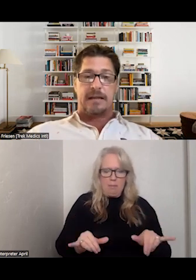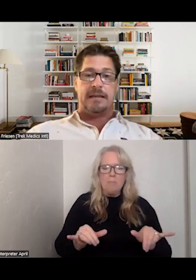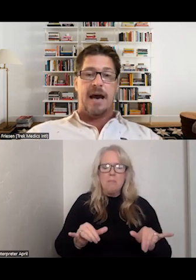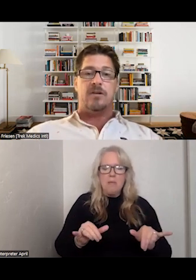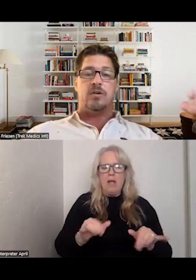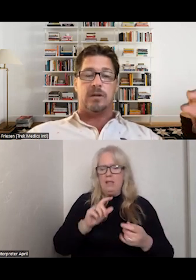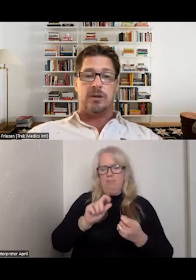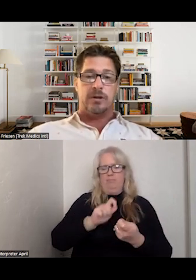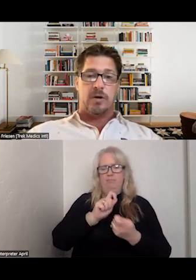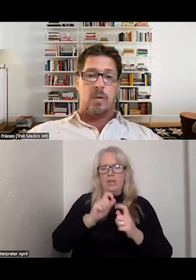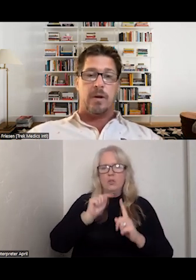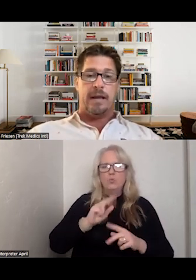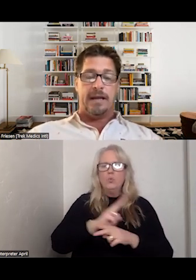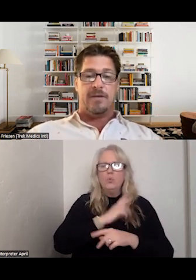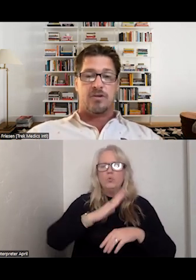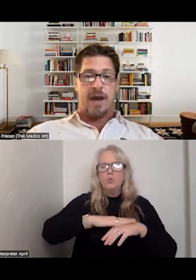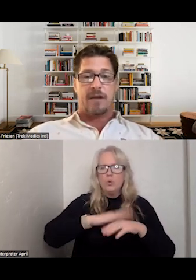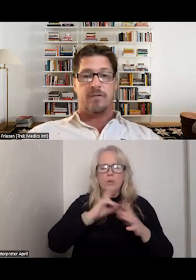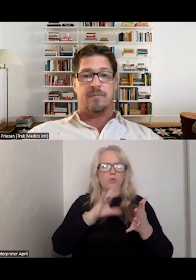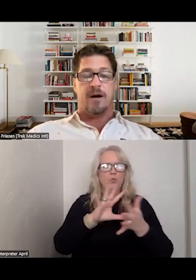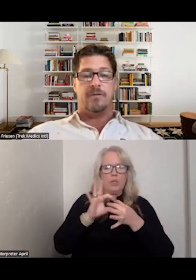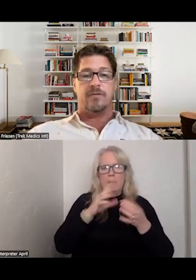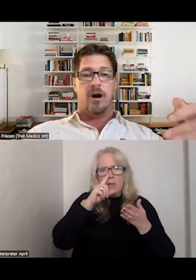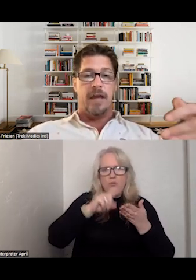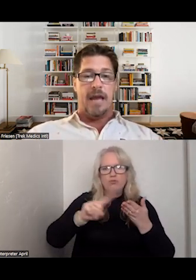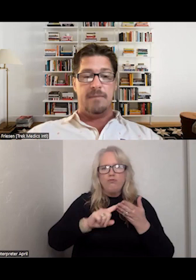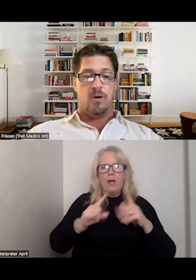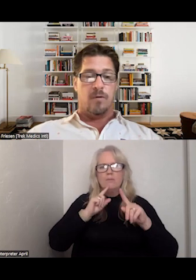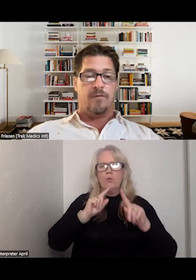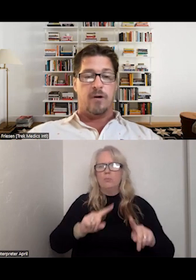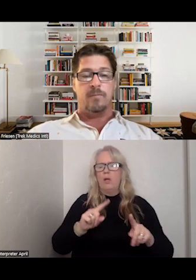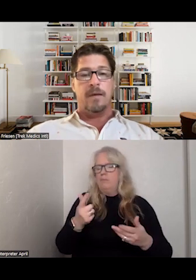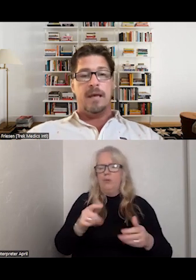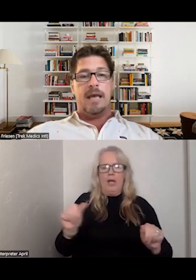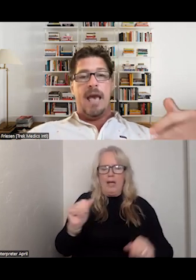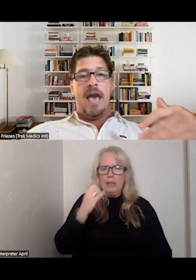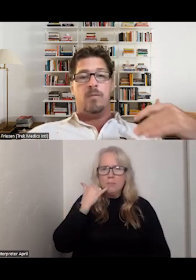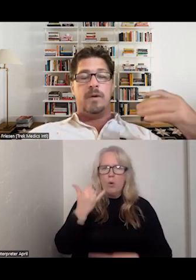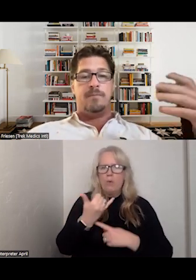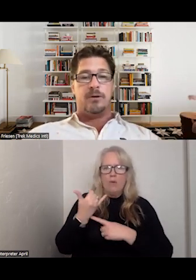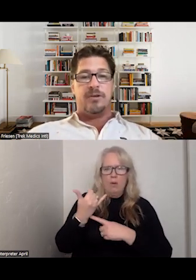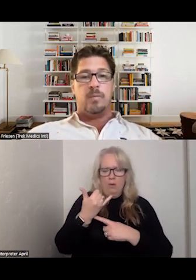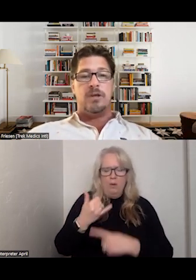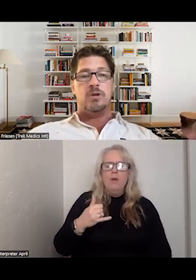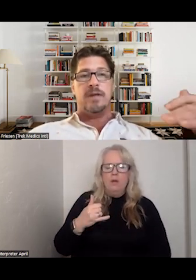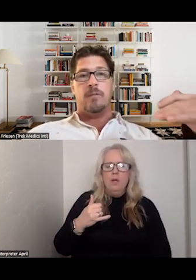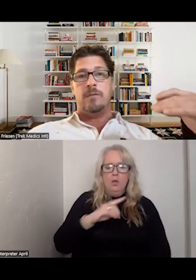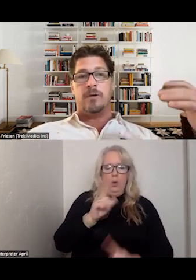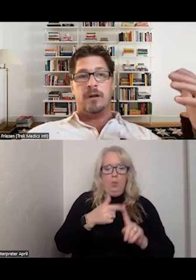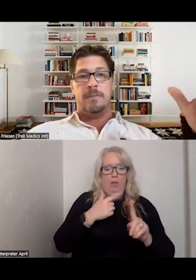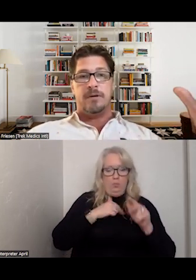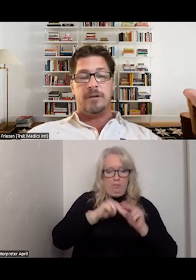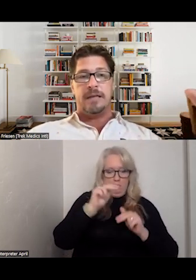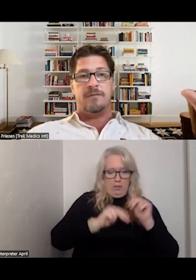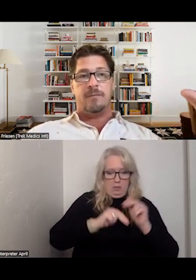for exactly that, to alert, coordinate, and track responders on any mobile phone. And when we built it, we knew that we